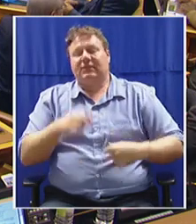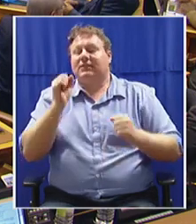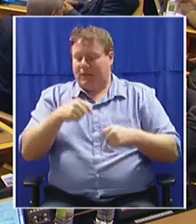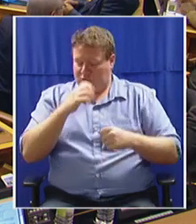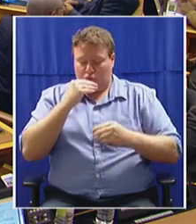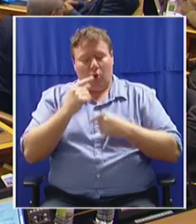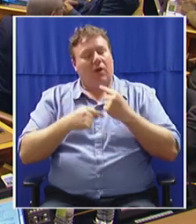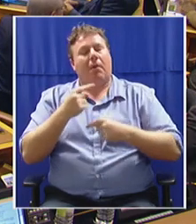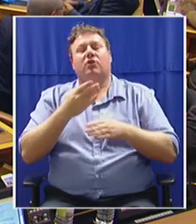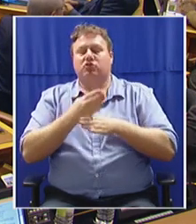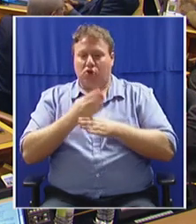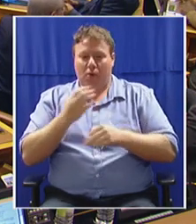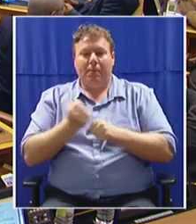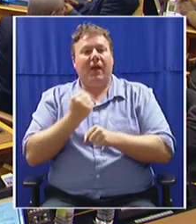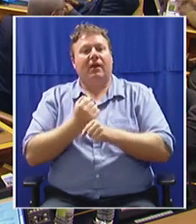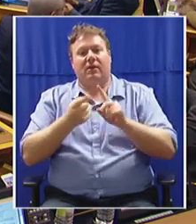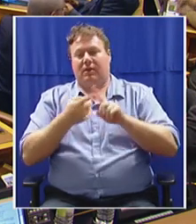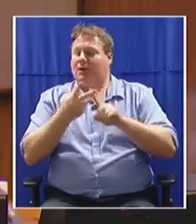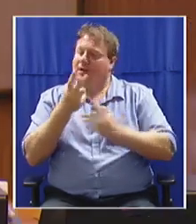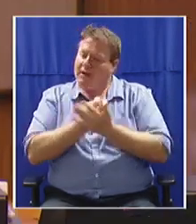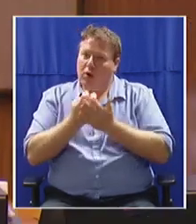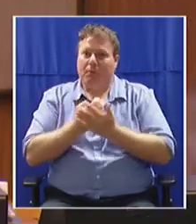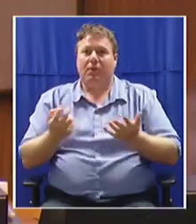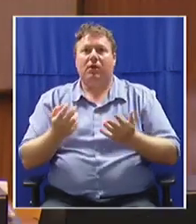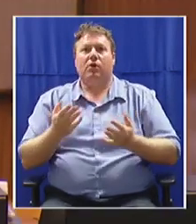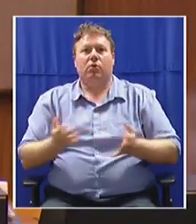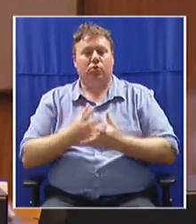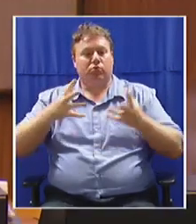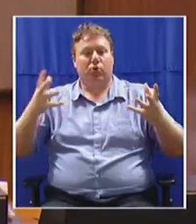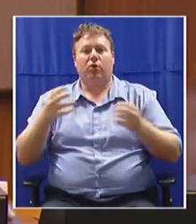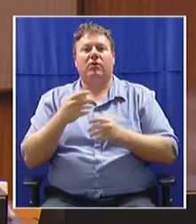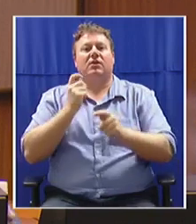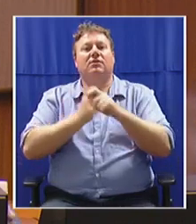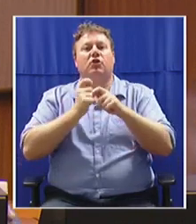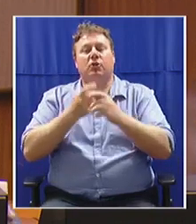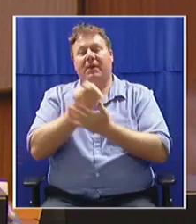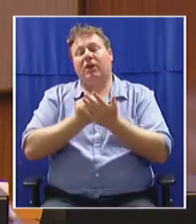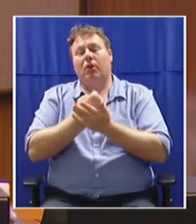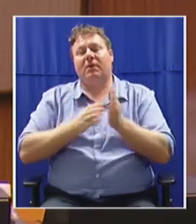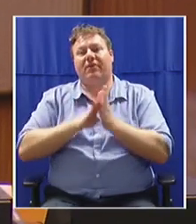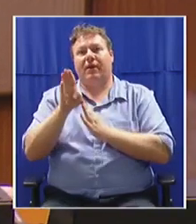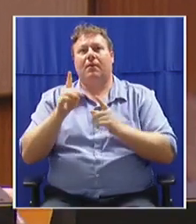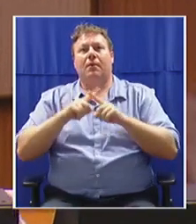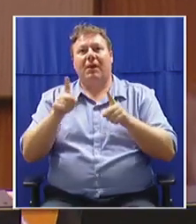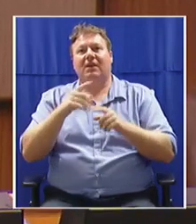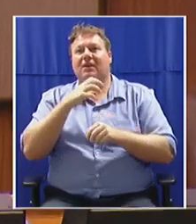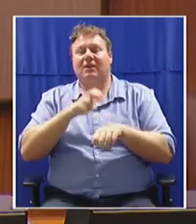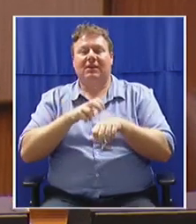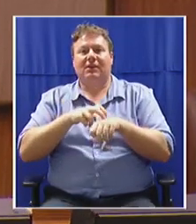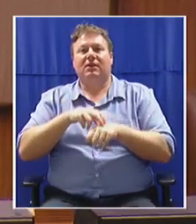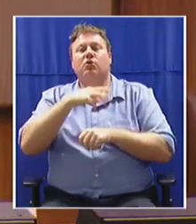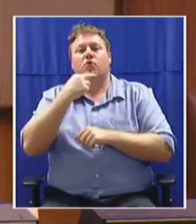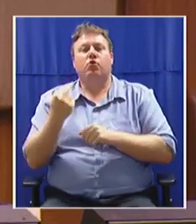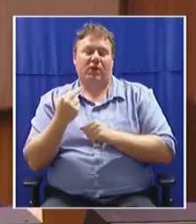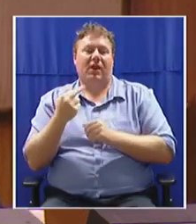boosting the economy, economic growth, township economic development. However, we must be realistic with the challenges that our